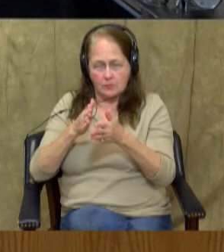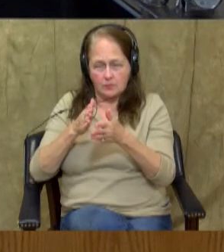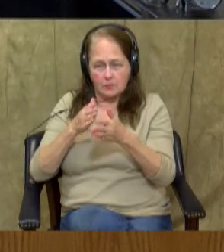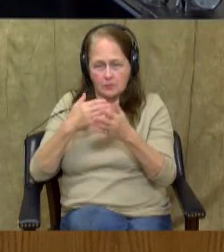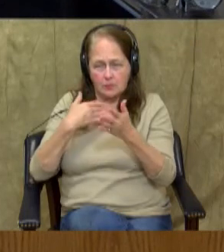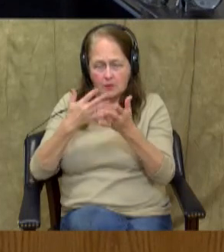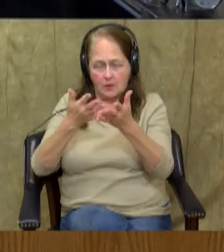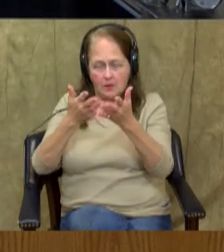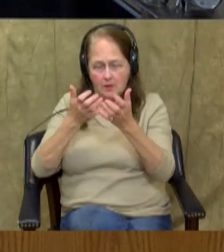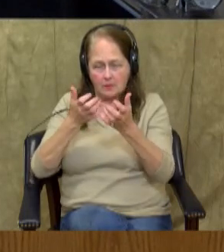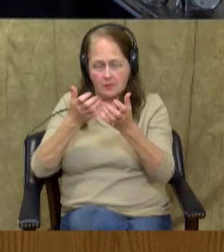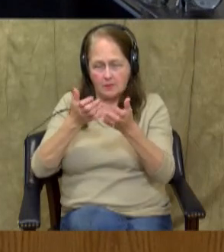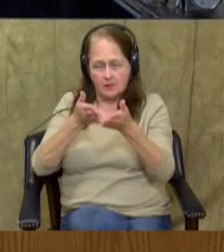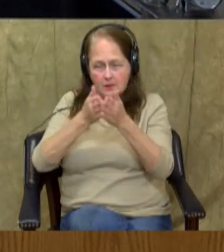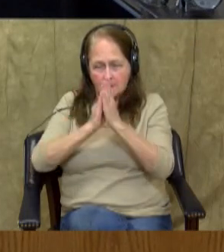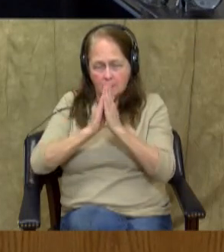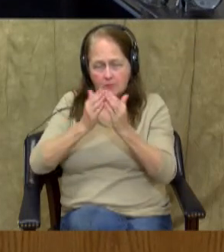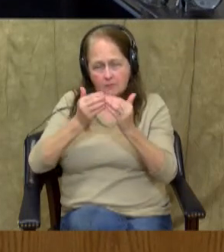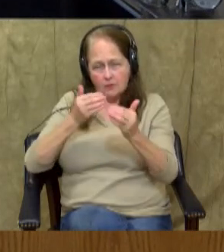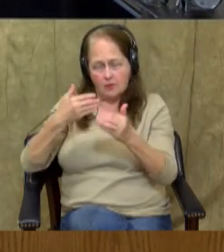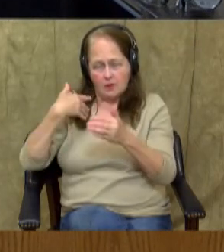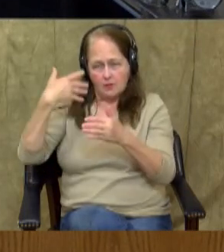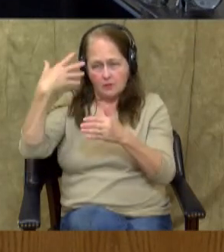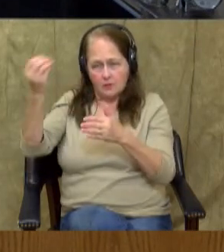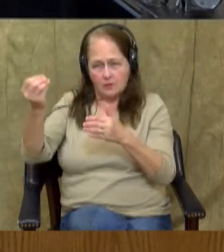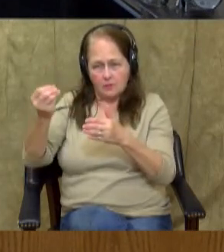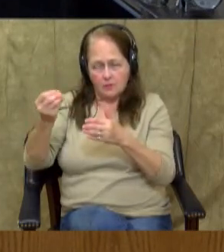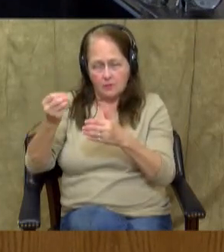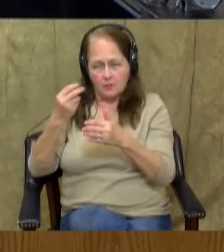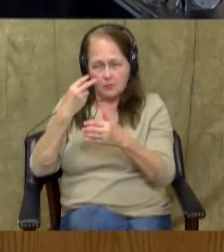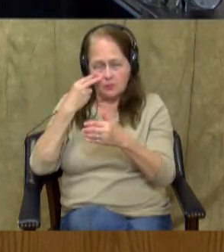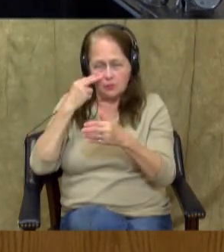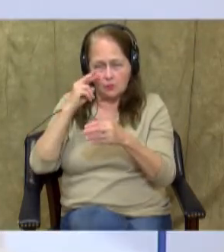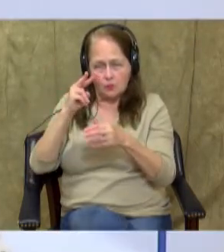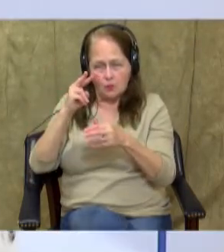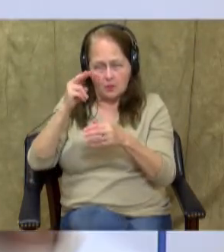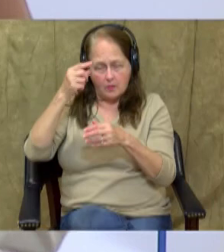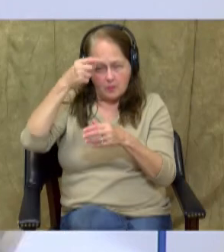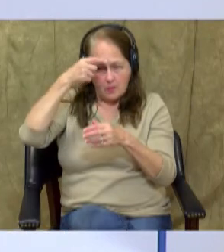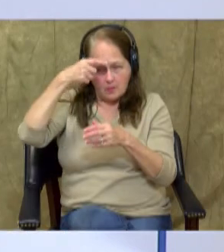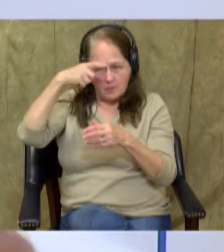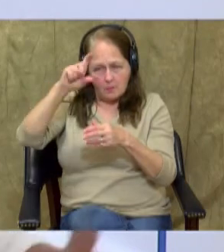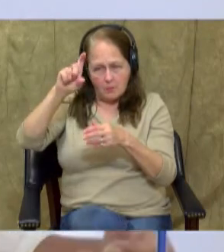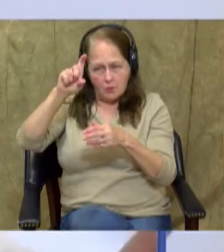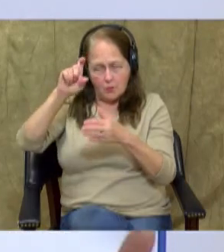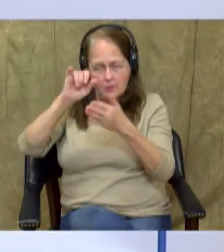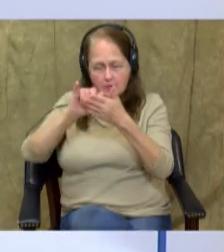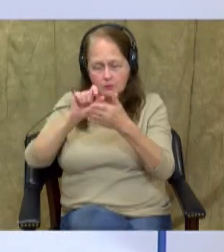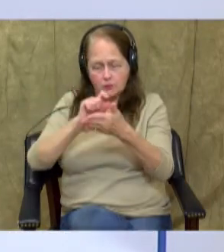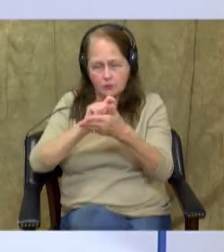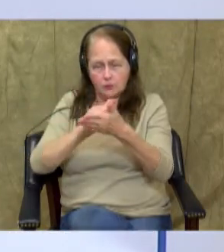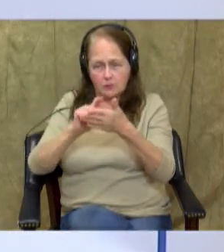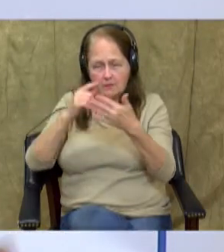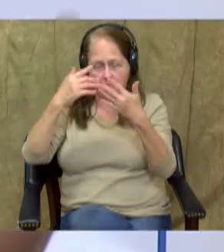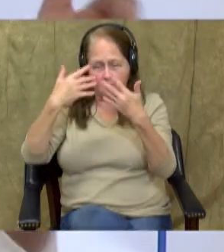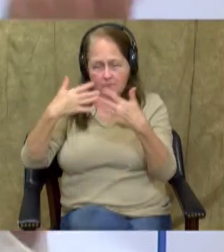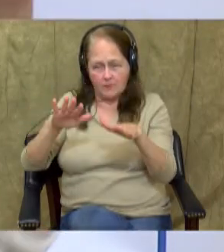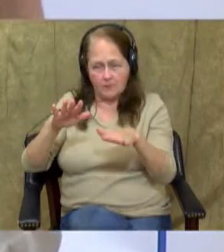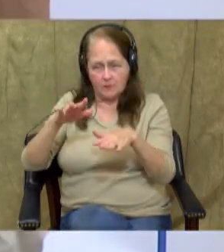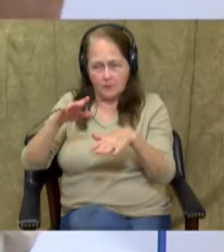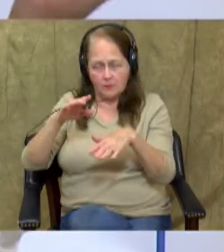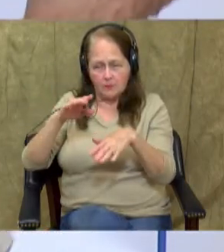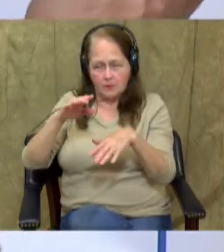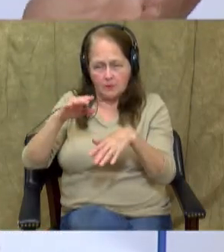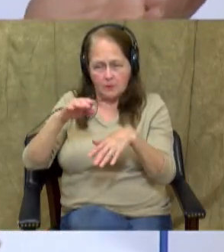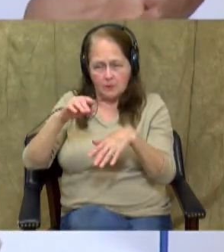I want to ask you guys to do one more thing before I go. I want you to watch the moon this week. We just finished a quarter moon.